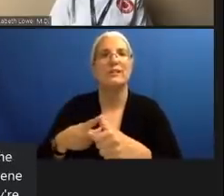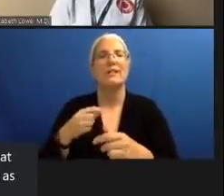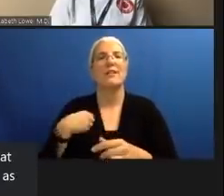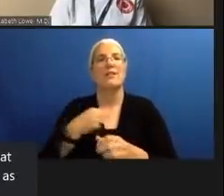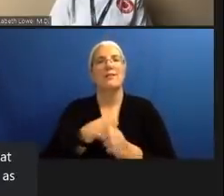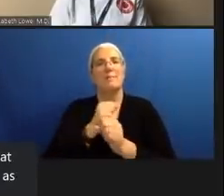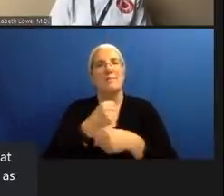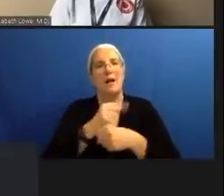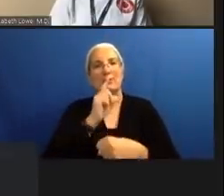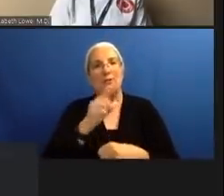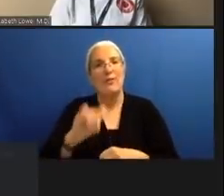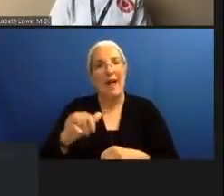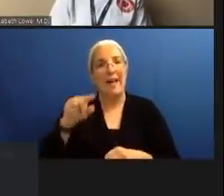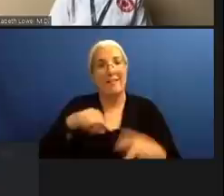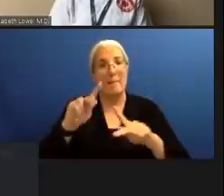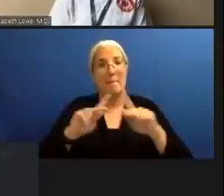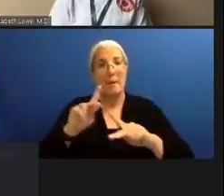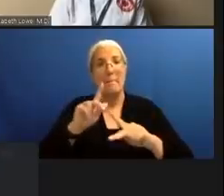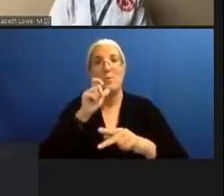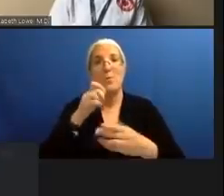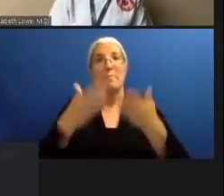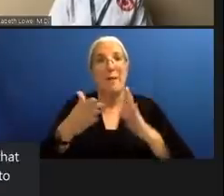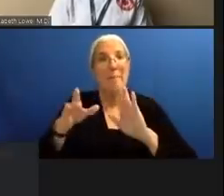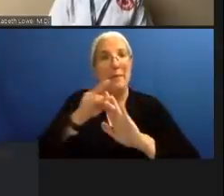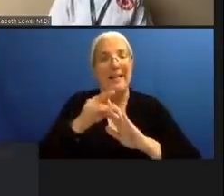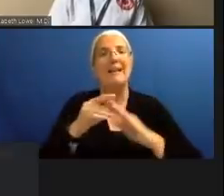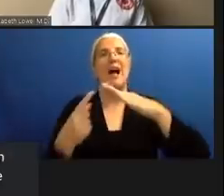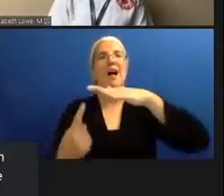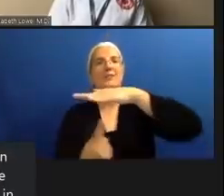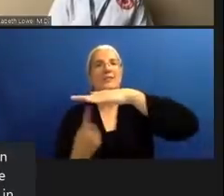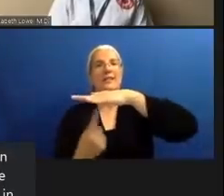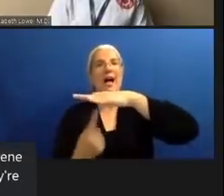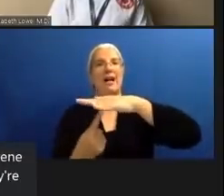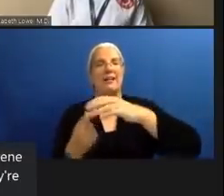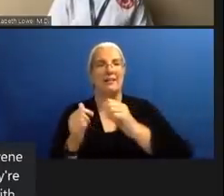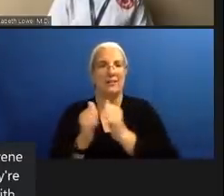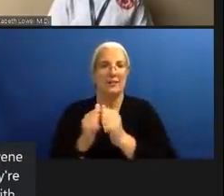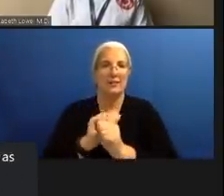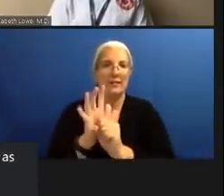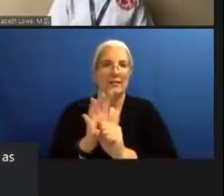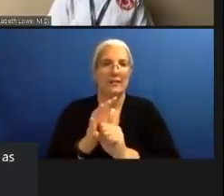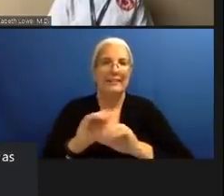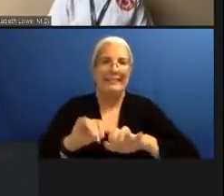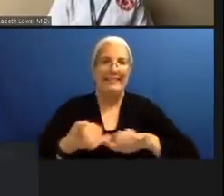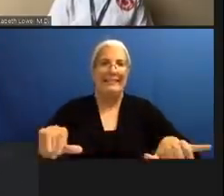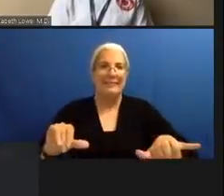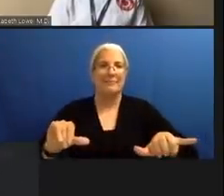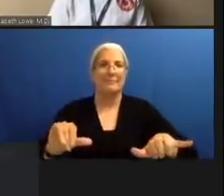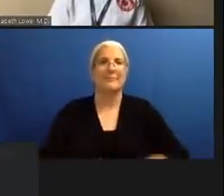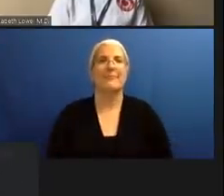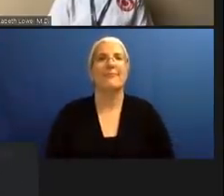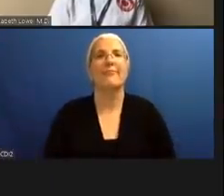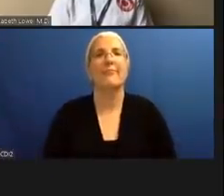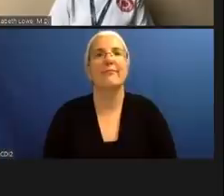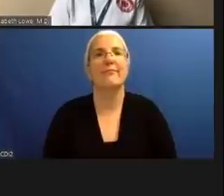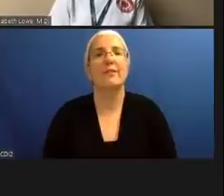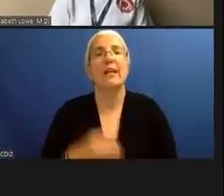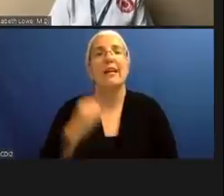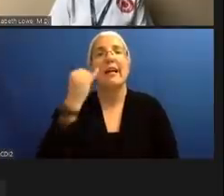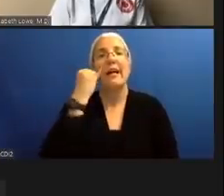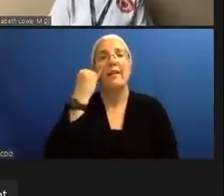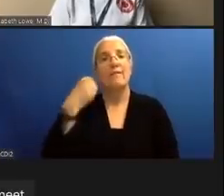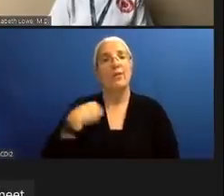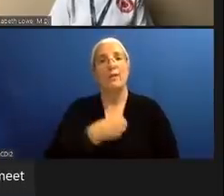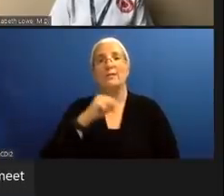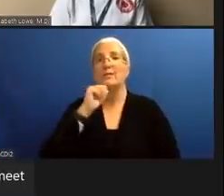and the people that they've been in contact with are quarantined. So if someone does not meet that criteria that you just mentioned